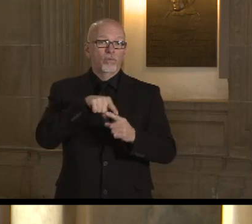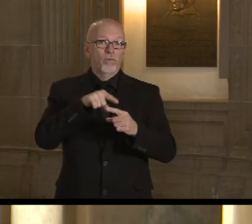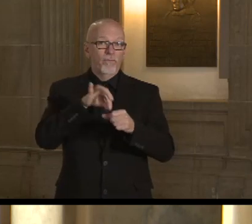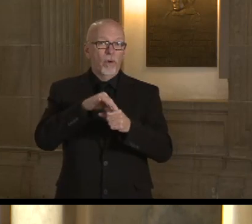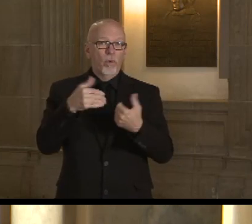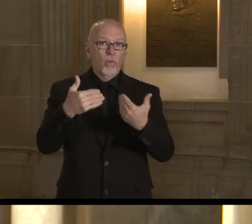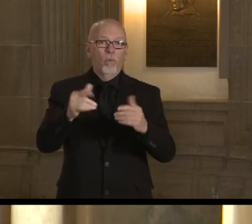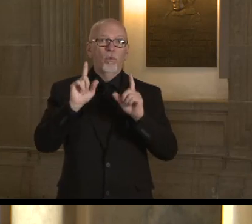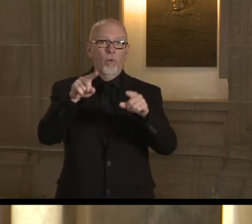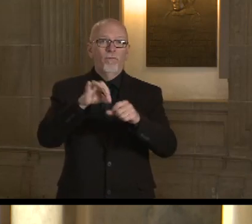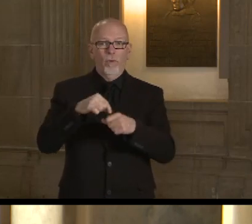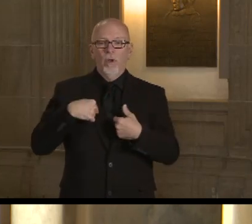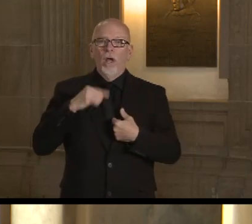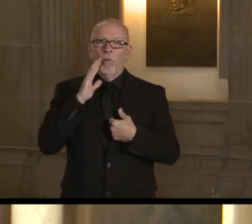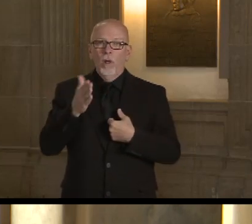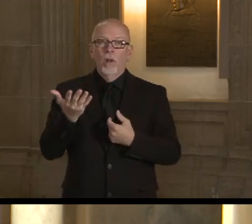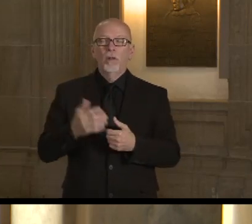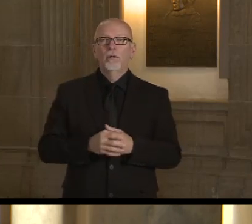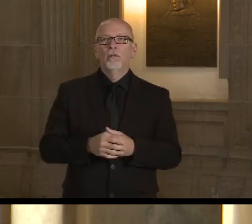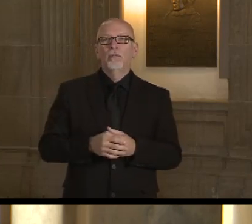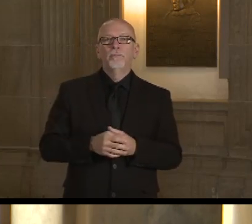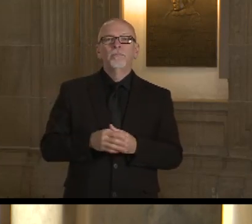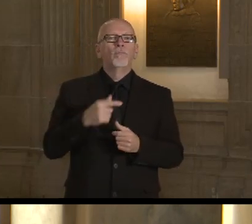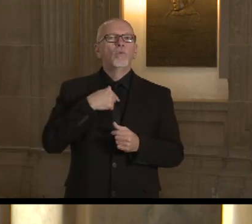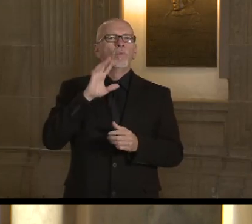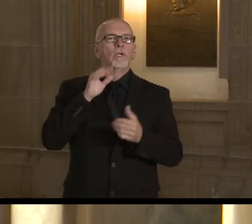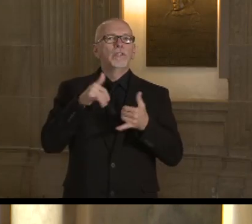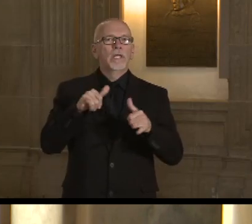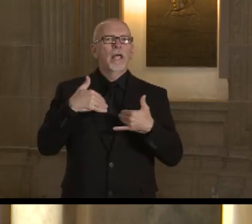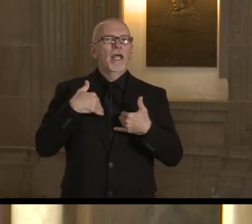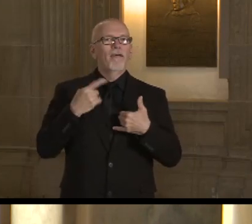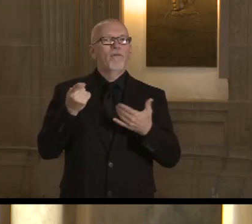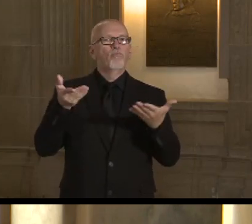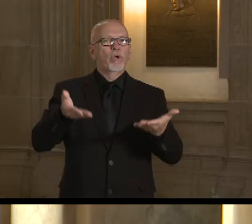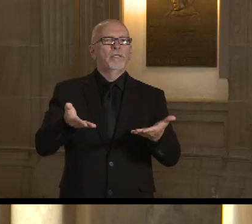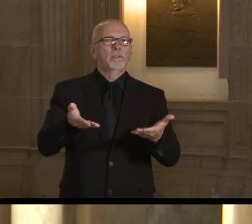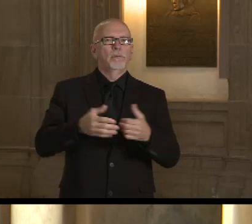tomorrow. I will be. And we will still have a presence.